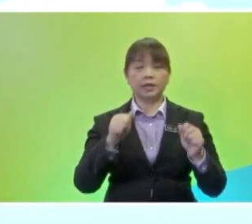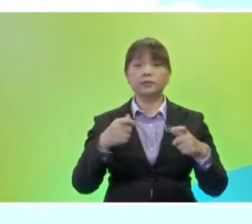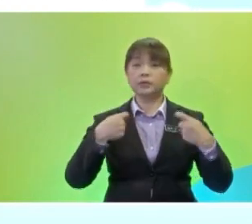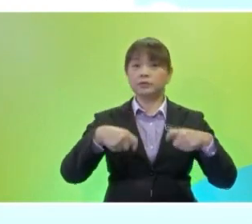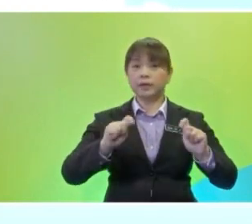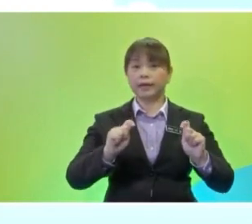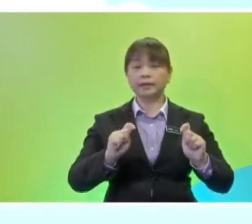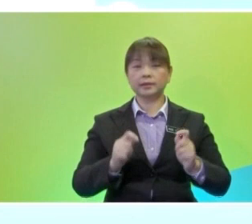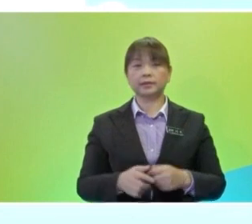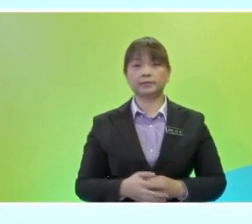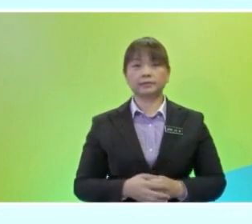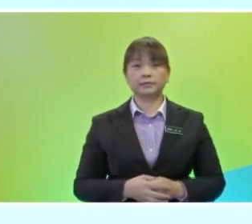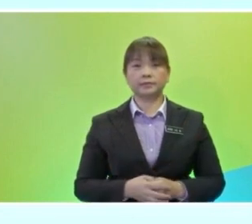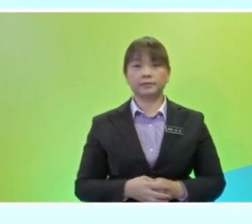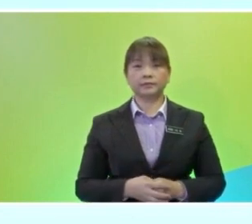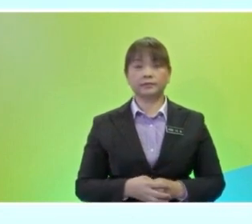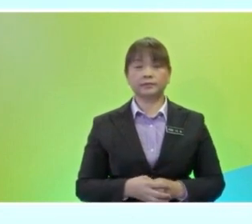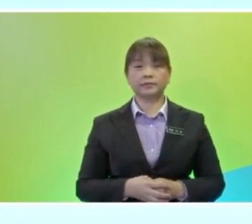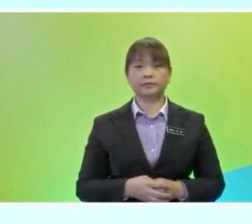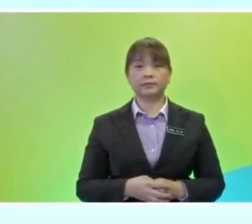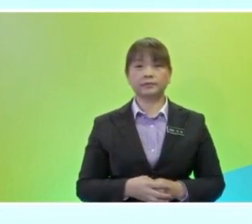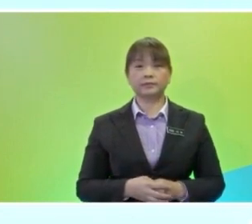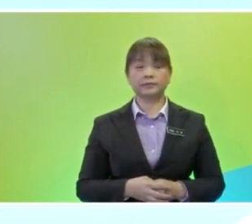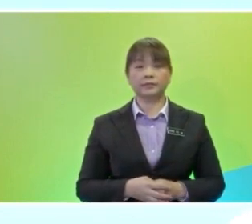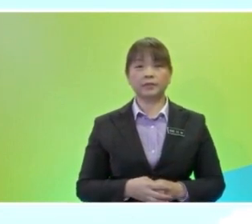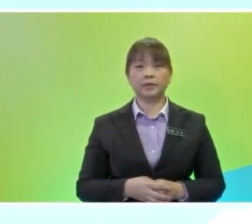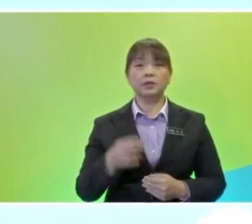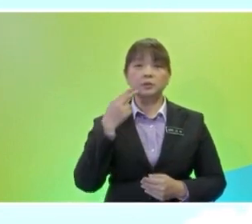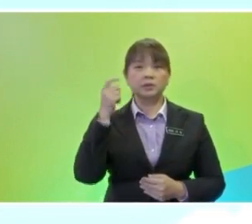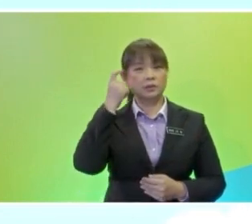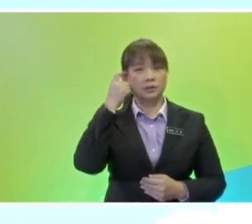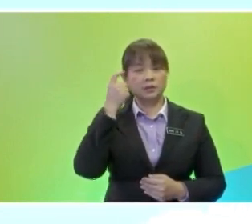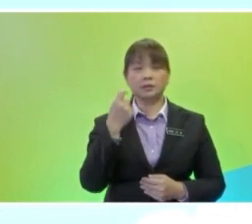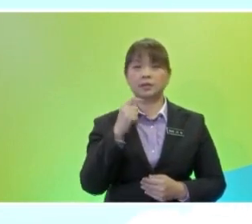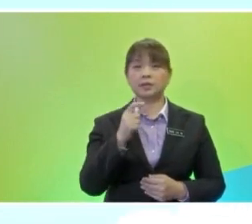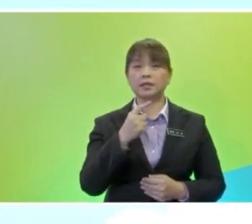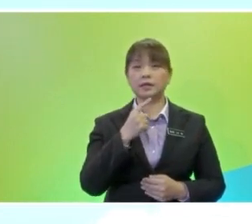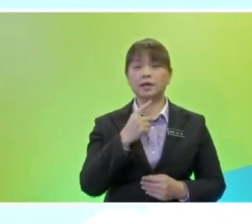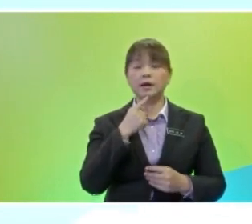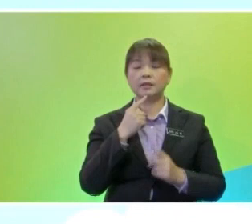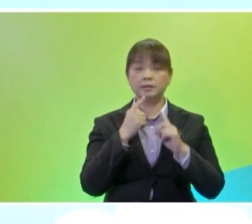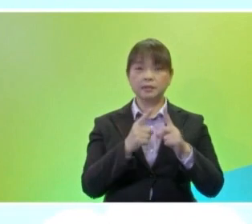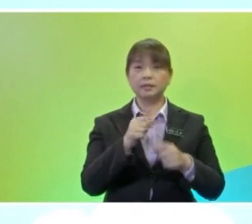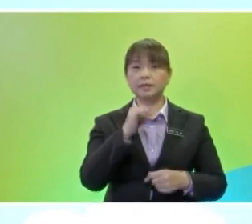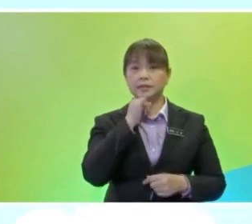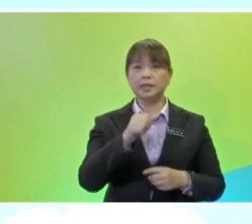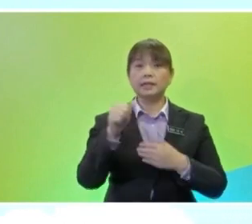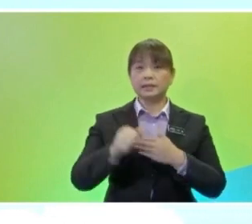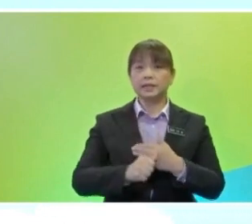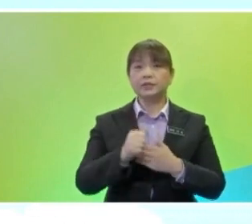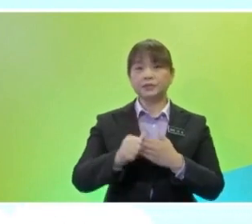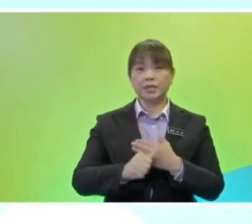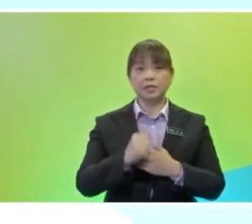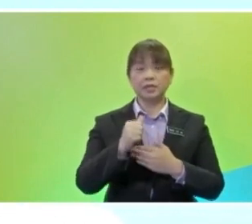two down? I think the answer is dangerous. Dangerous. Yes, something that is dangerous